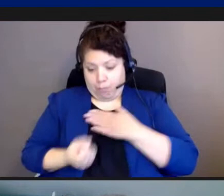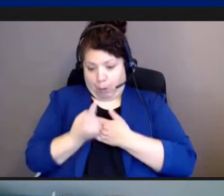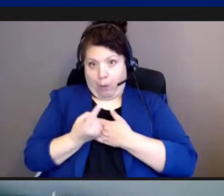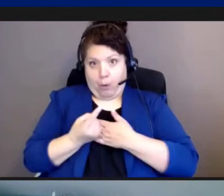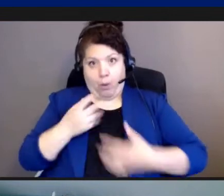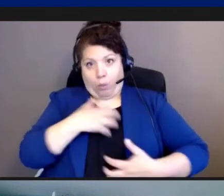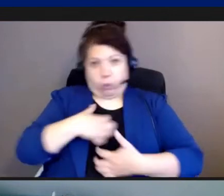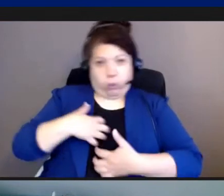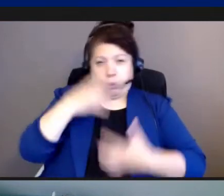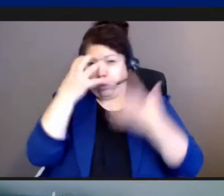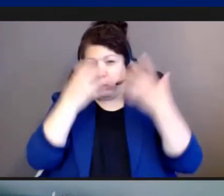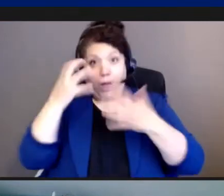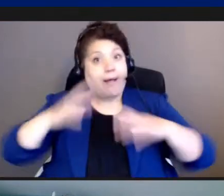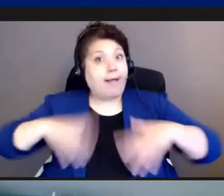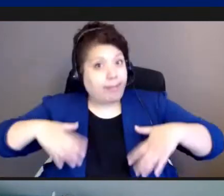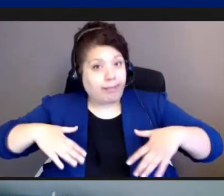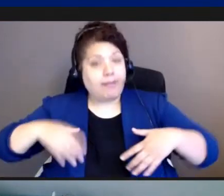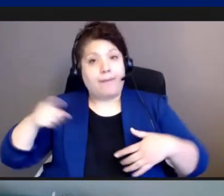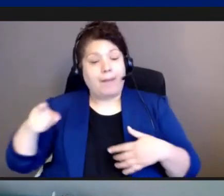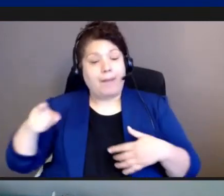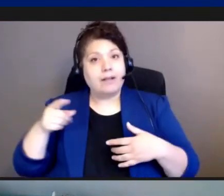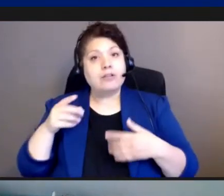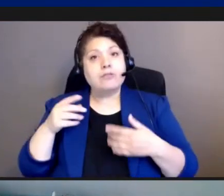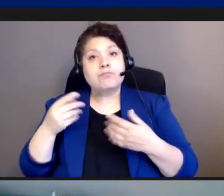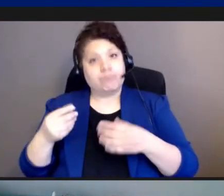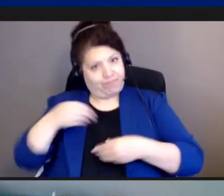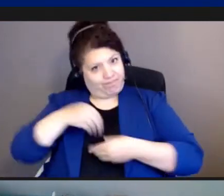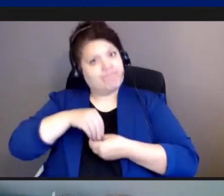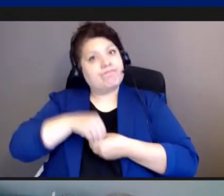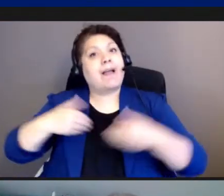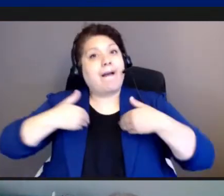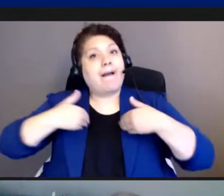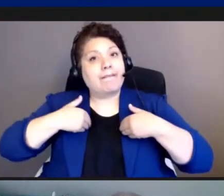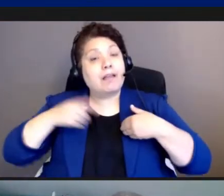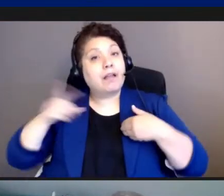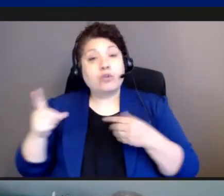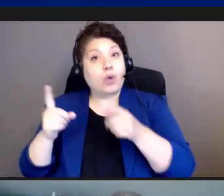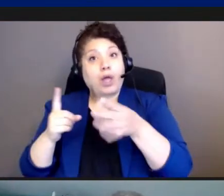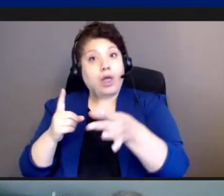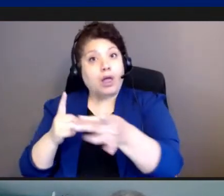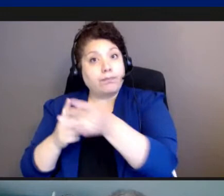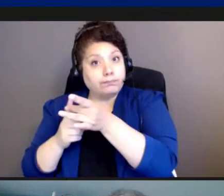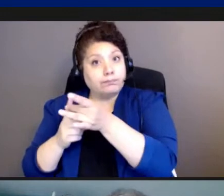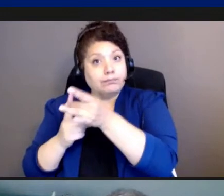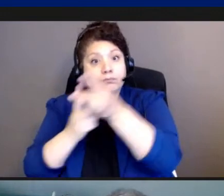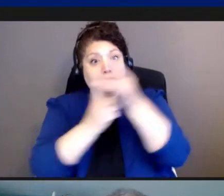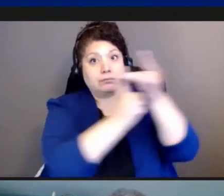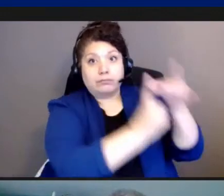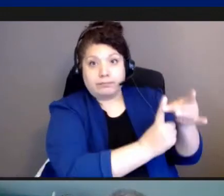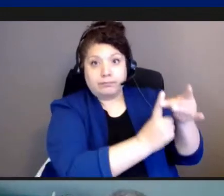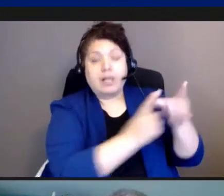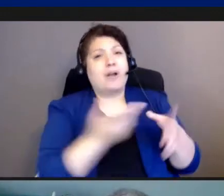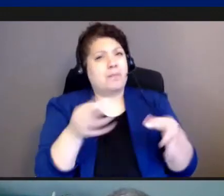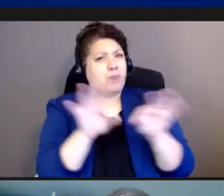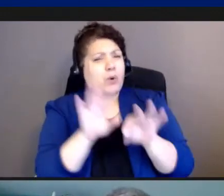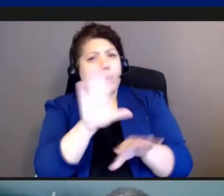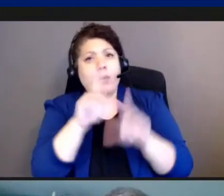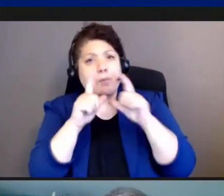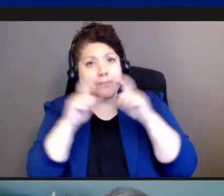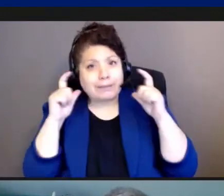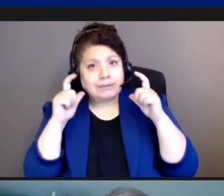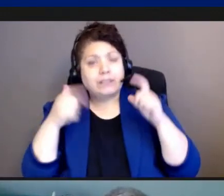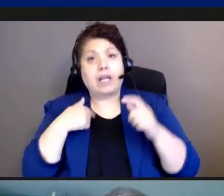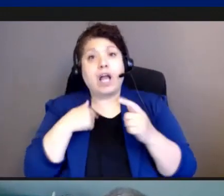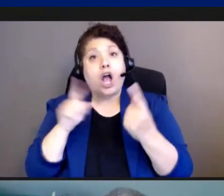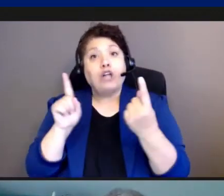don't develop symptoms at all. The implication is why physical distancing and wearing a mask around others, not in our households,